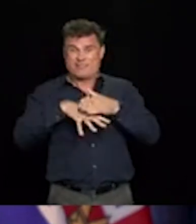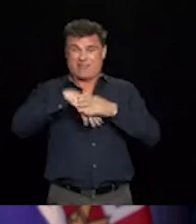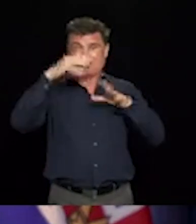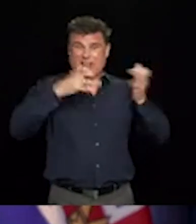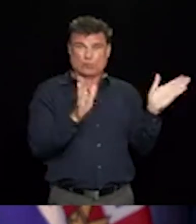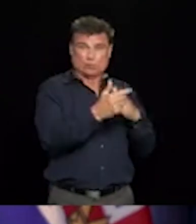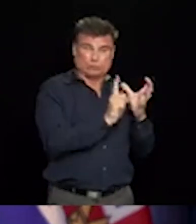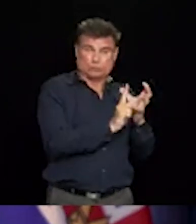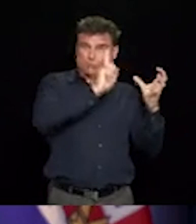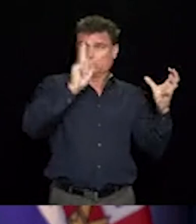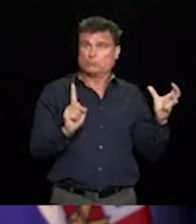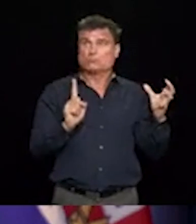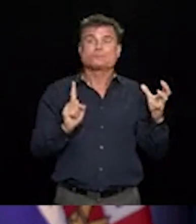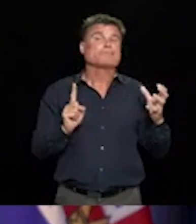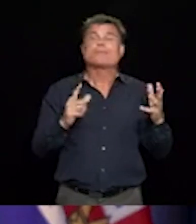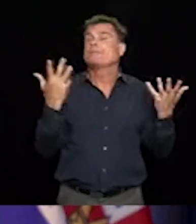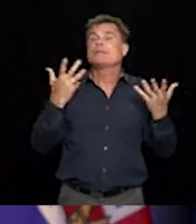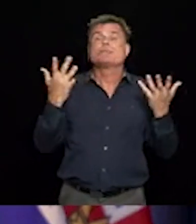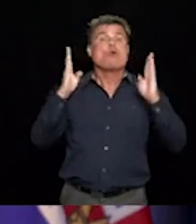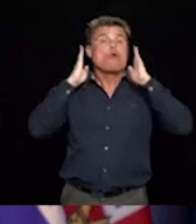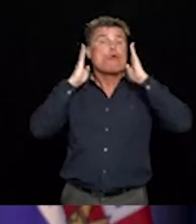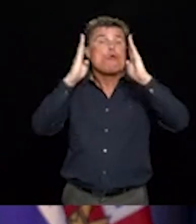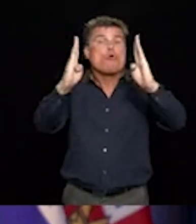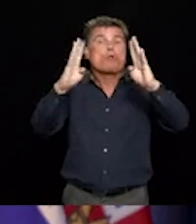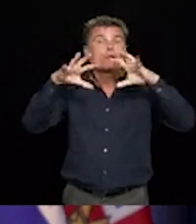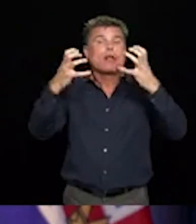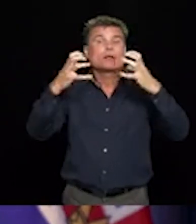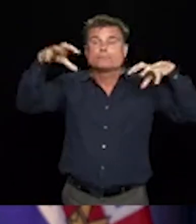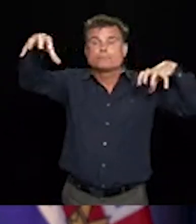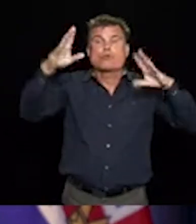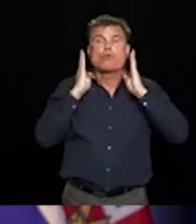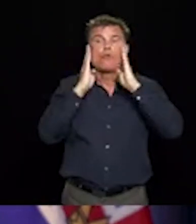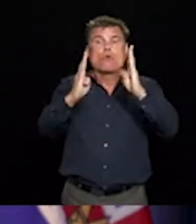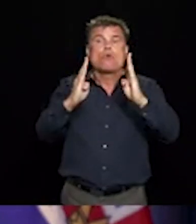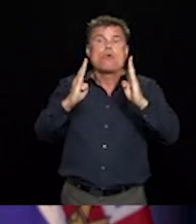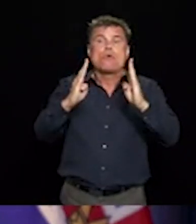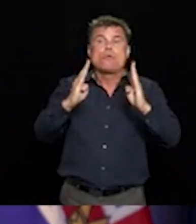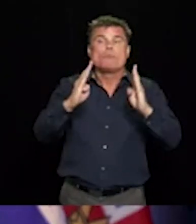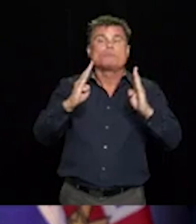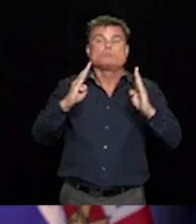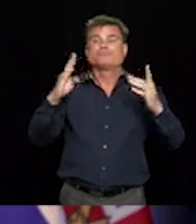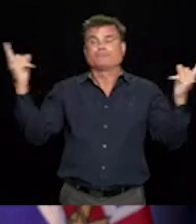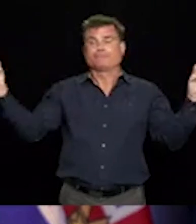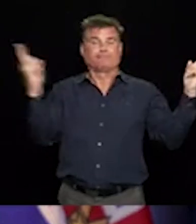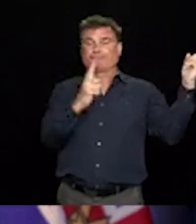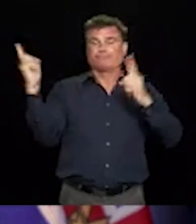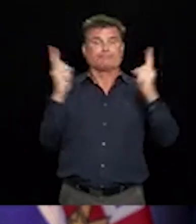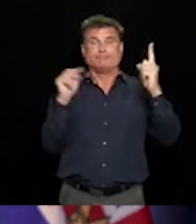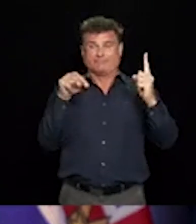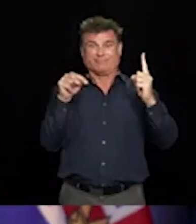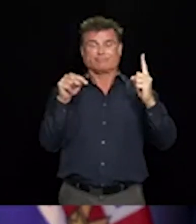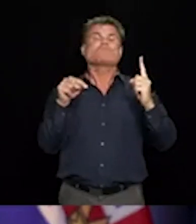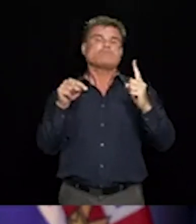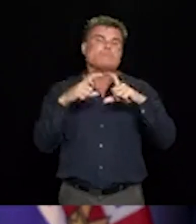line with public health advice in other provinces and some of the other countries that you've seen with a return to school already, Denmark, for